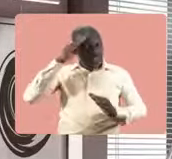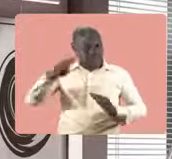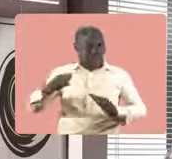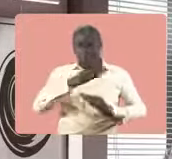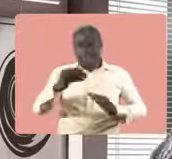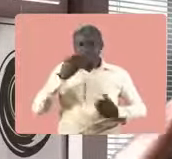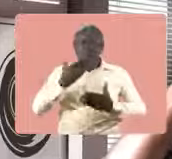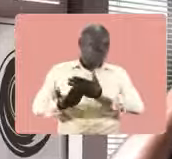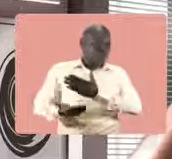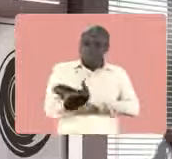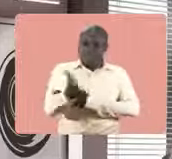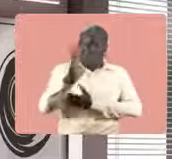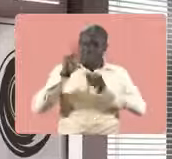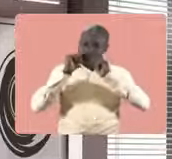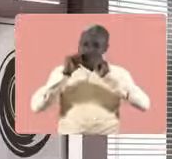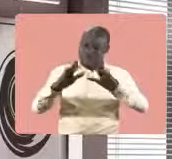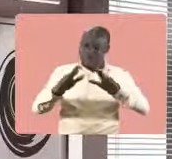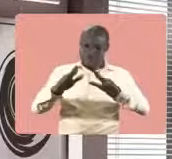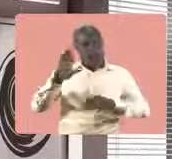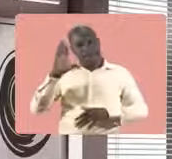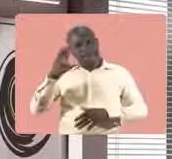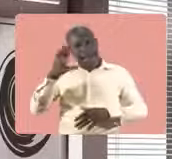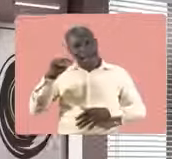you and good morning. God richly